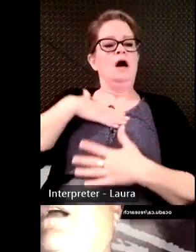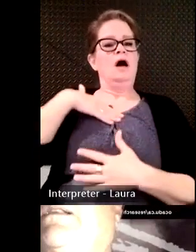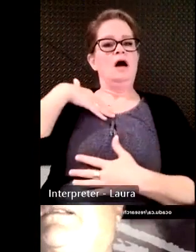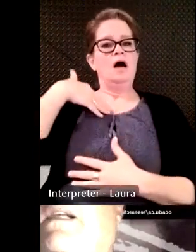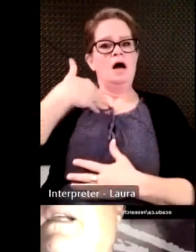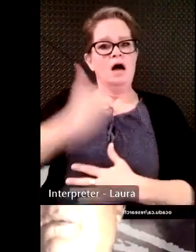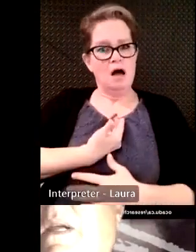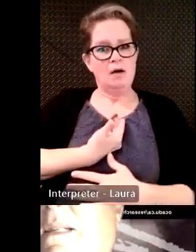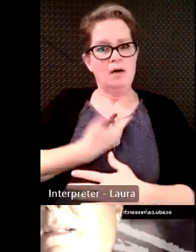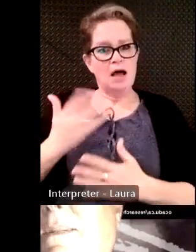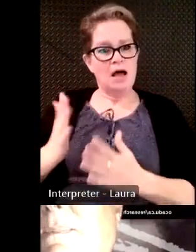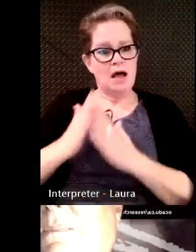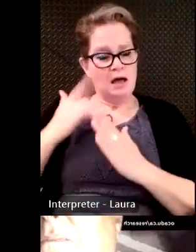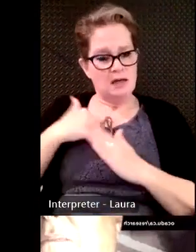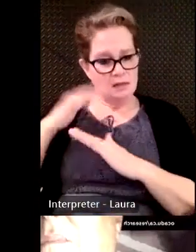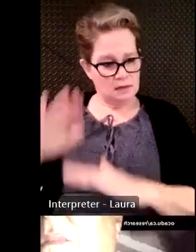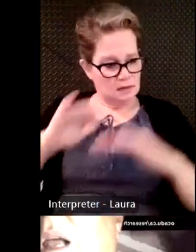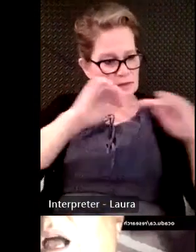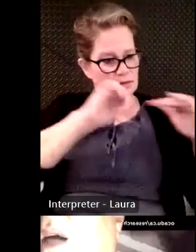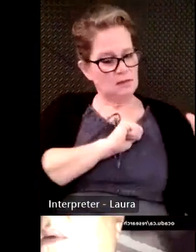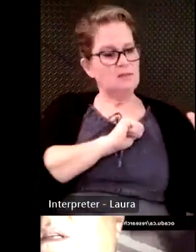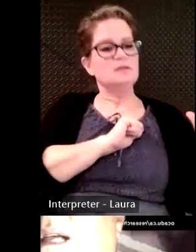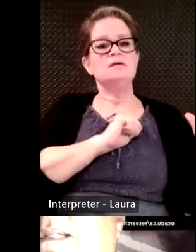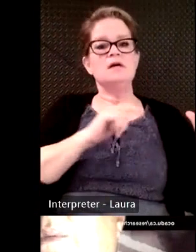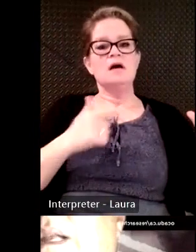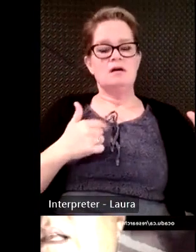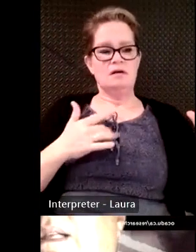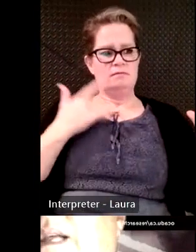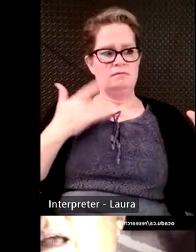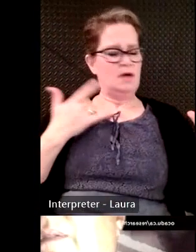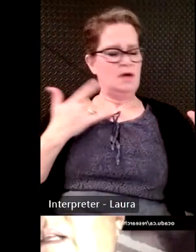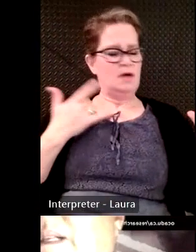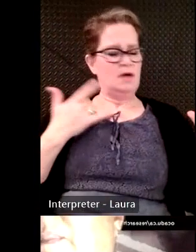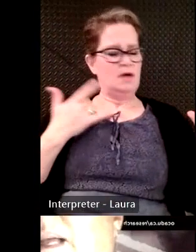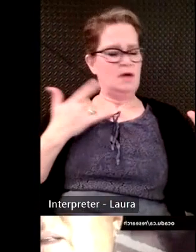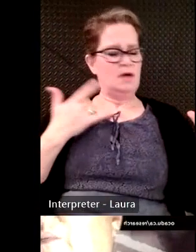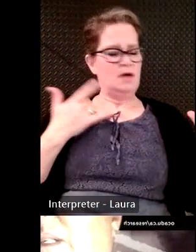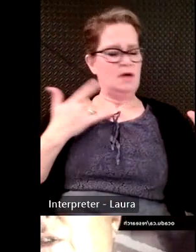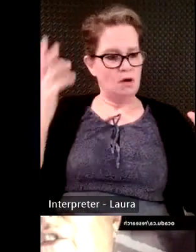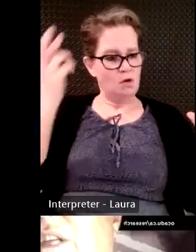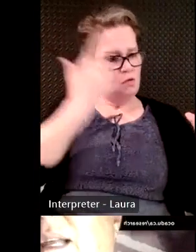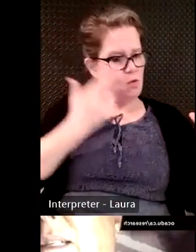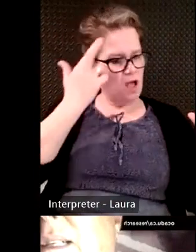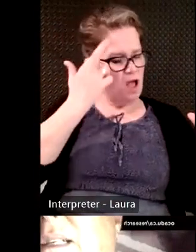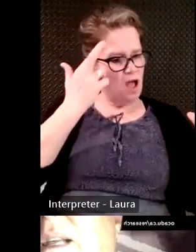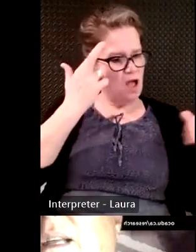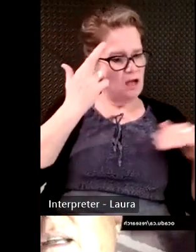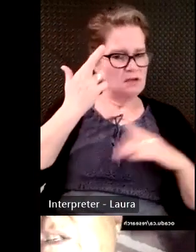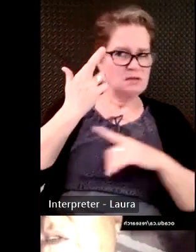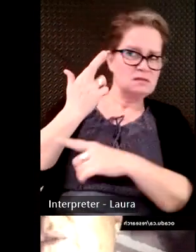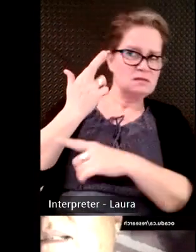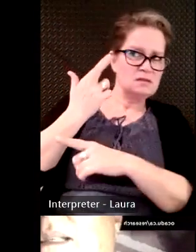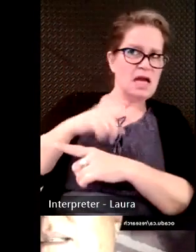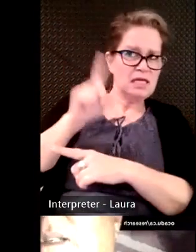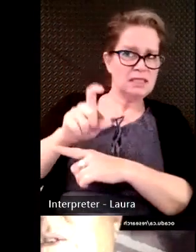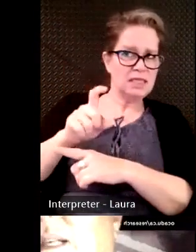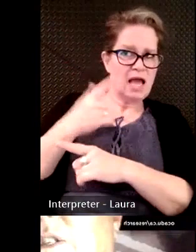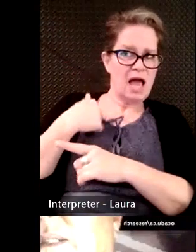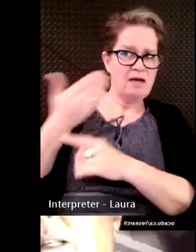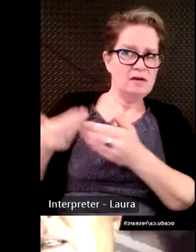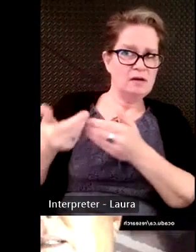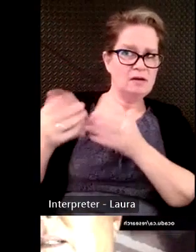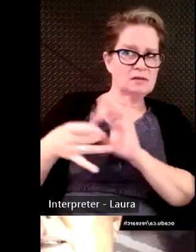felt silenced and erased. I realized that we needed to have an independent research entity to address